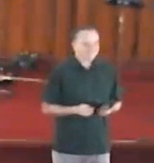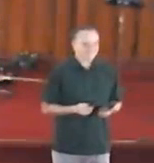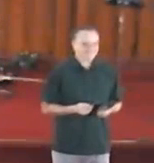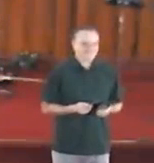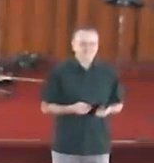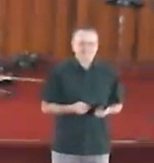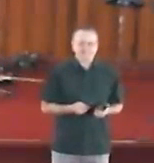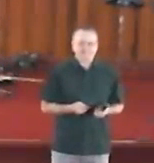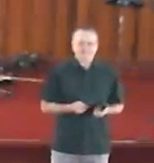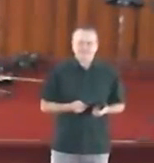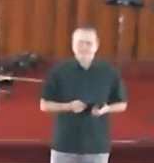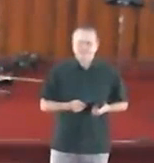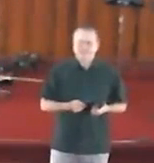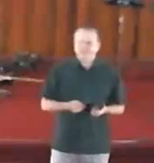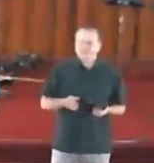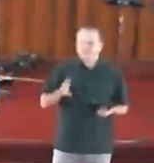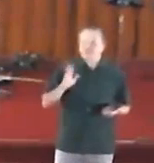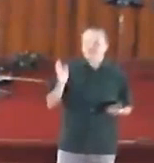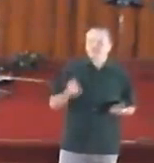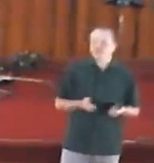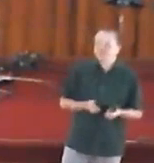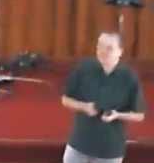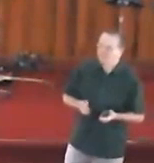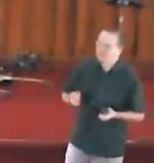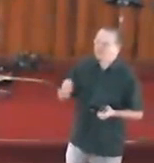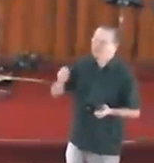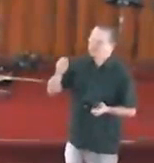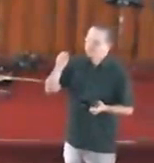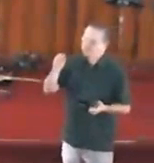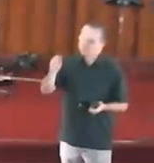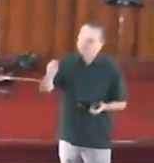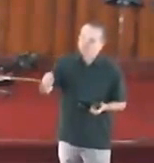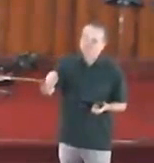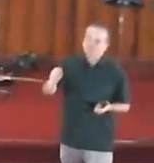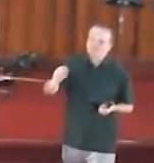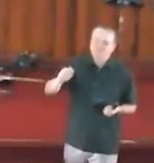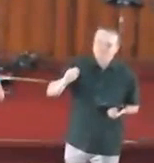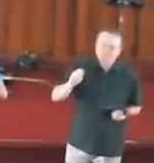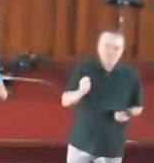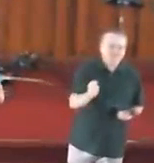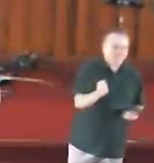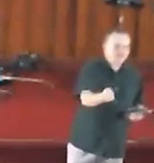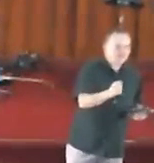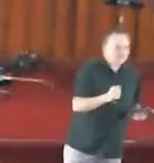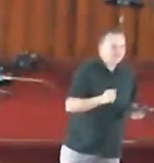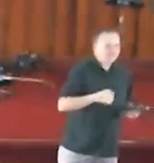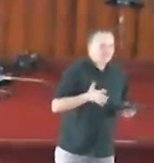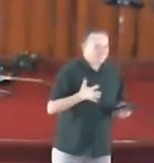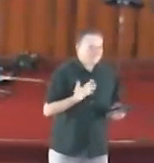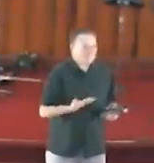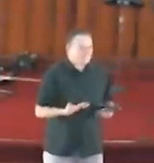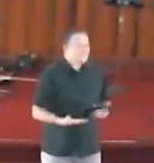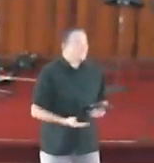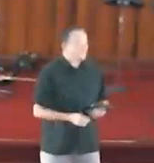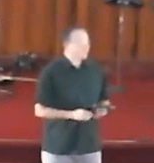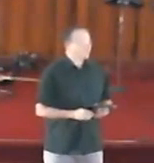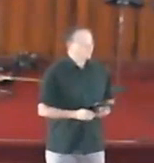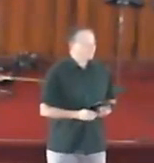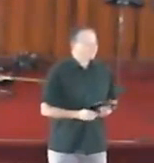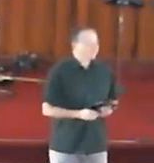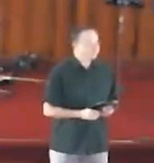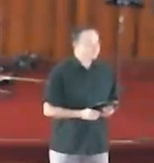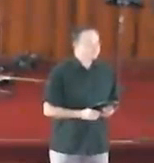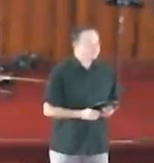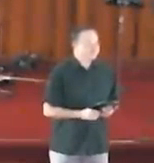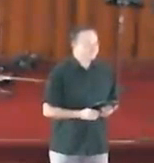Holy Spirit. Y eso es algo que no hemos mencionado, pero el Espíritu Santo es repartidor de alegría.